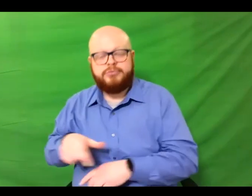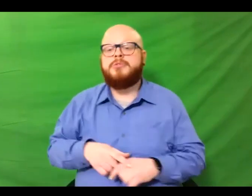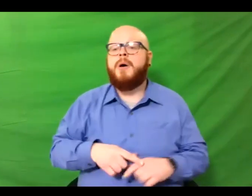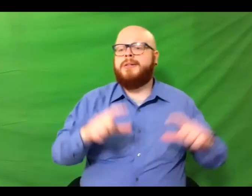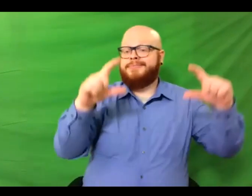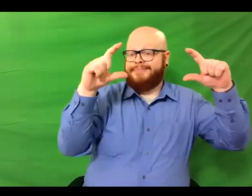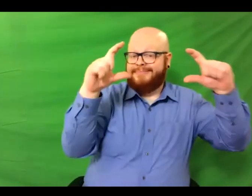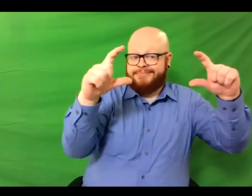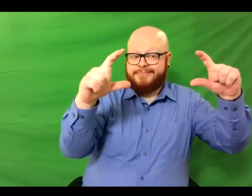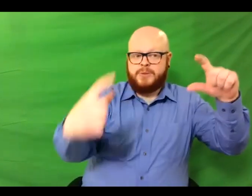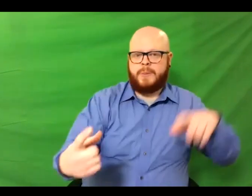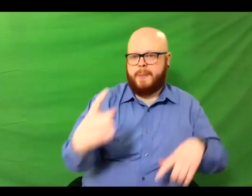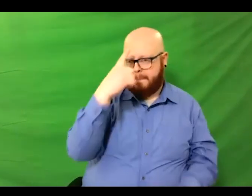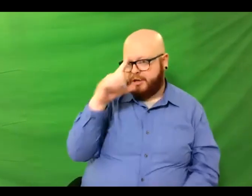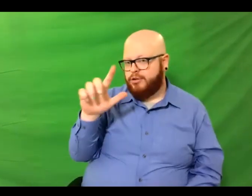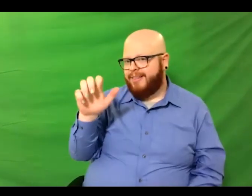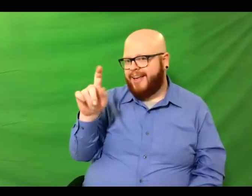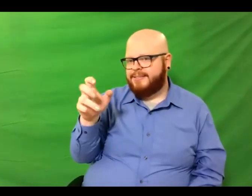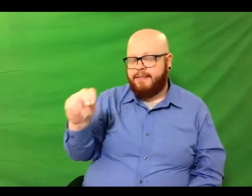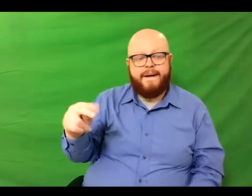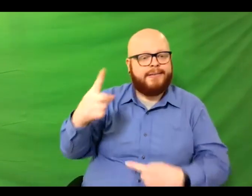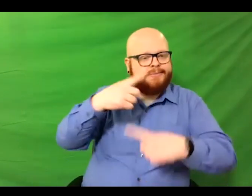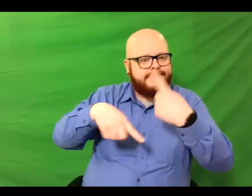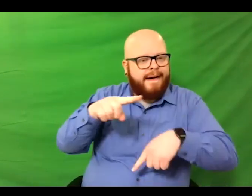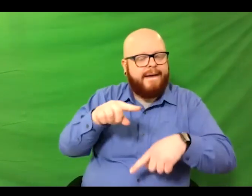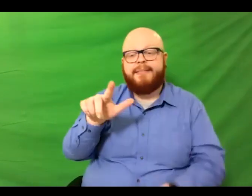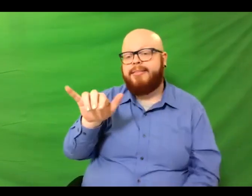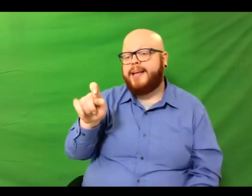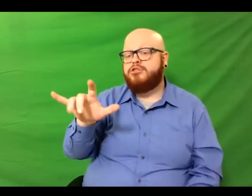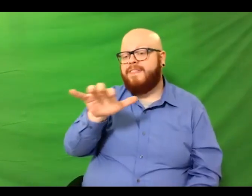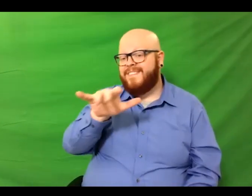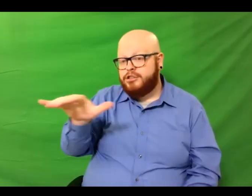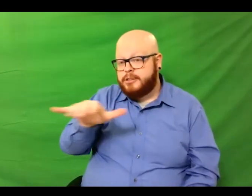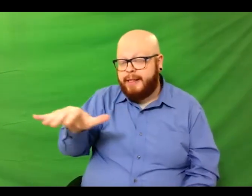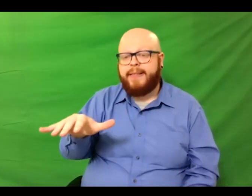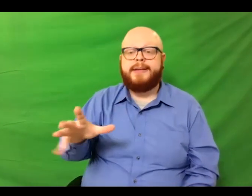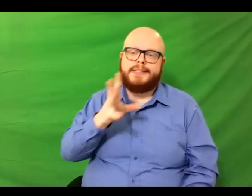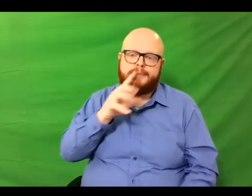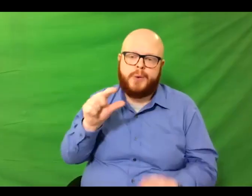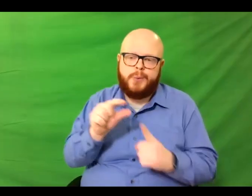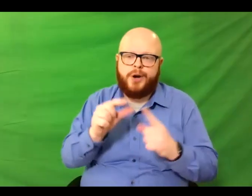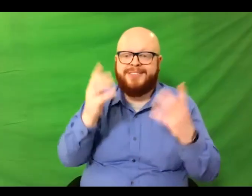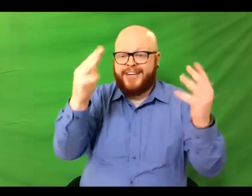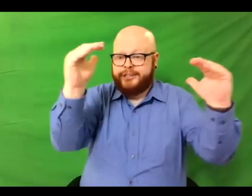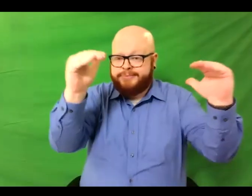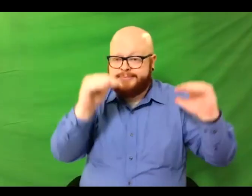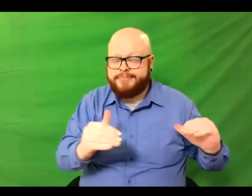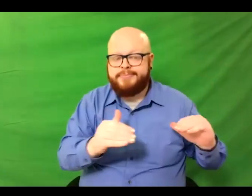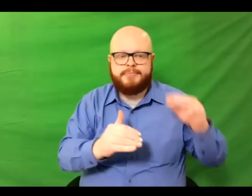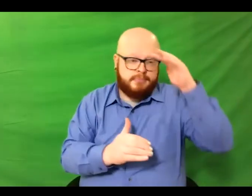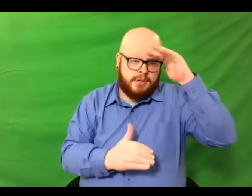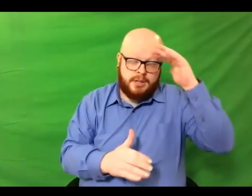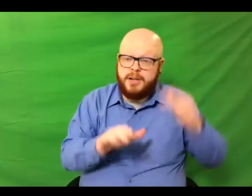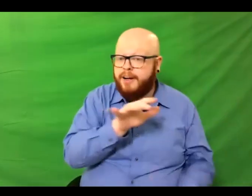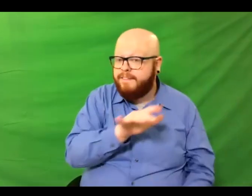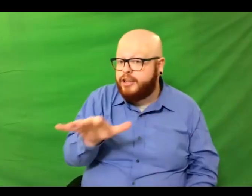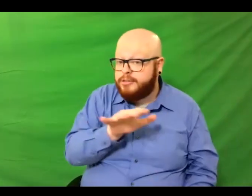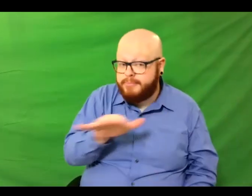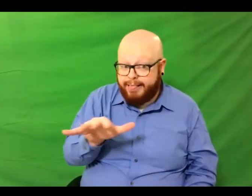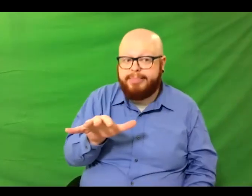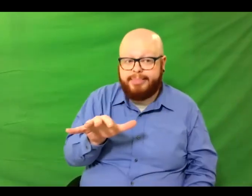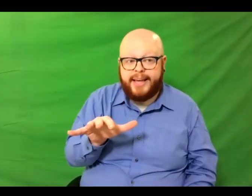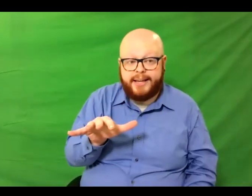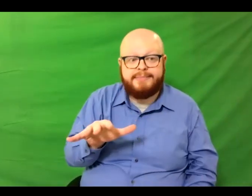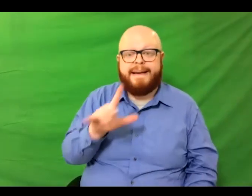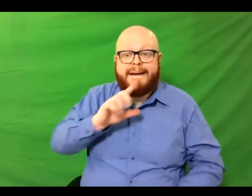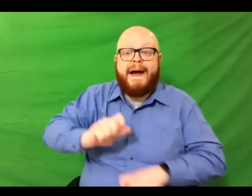lexicon, sign, lexicalized fingerspelling in the spoken word. You're going to go down to the next box, fingerspelling, the